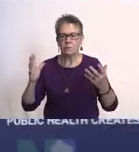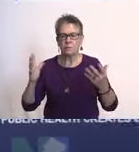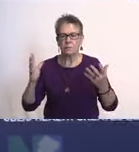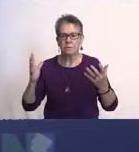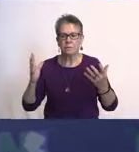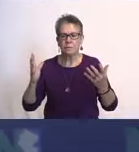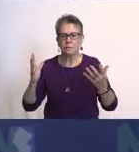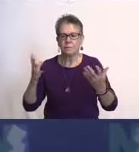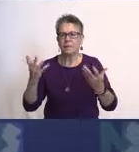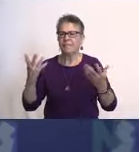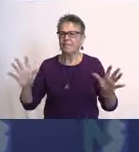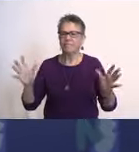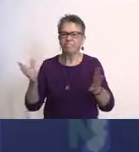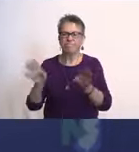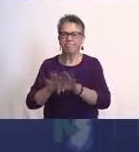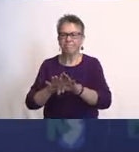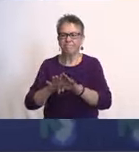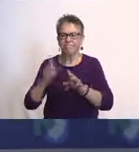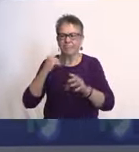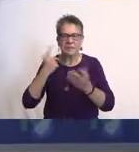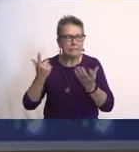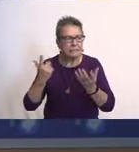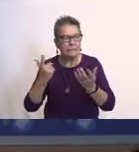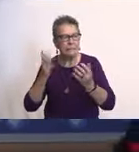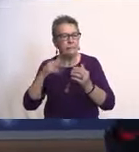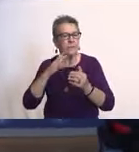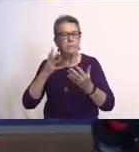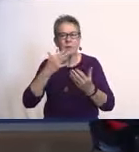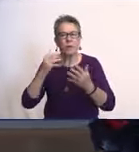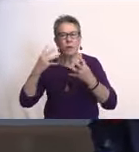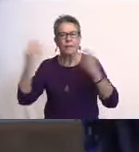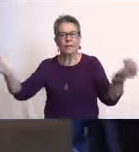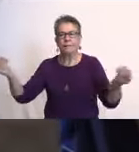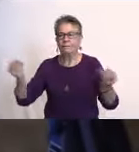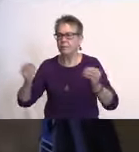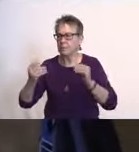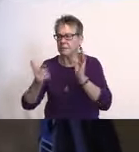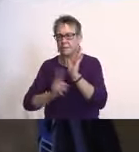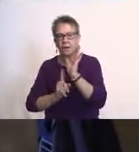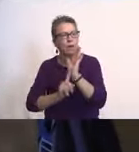my building, right? Yes. Okay. Yeah. That's where I'm going, back to I'm my not coming building. home.